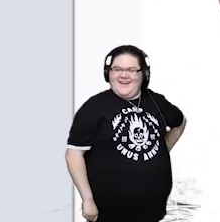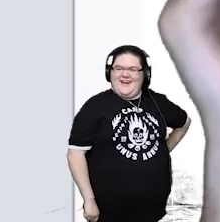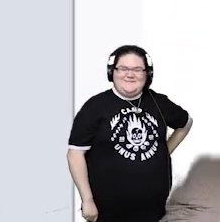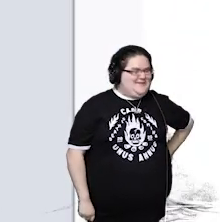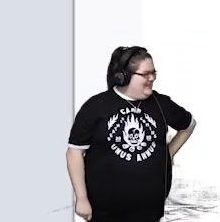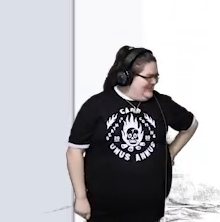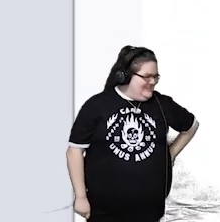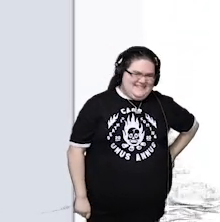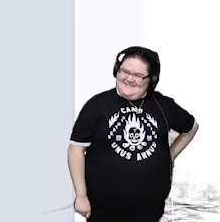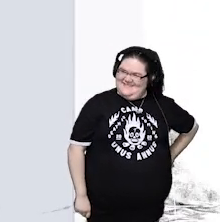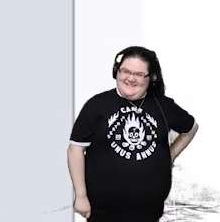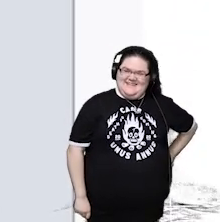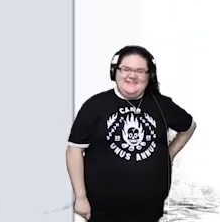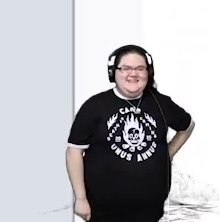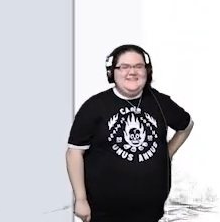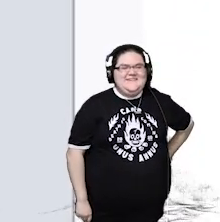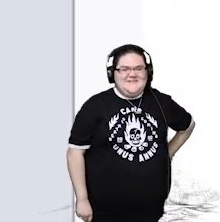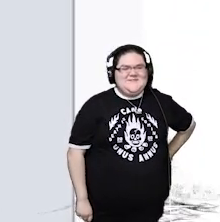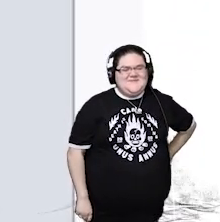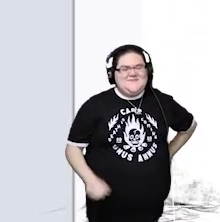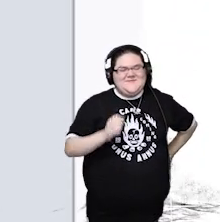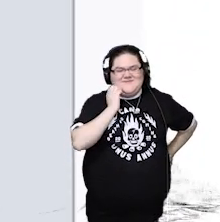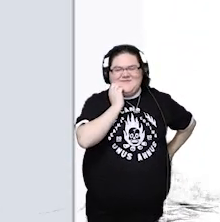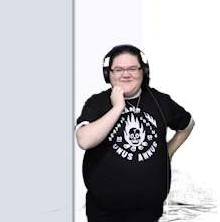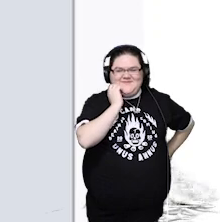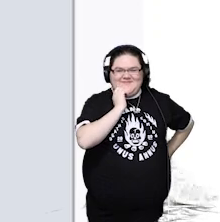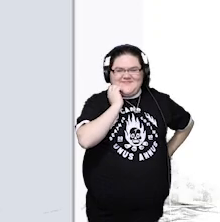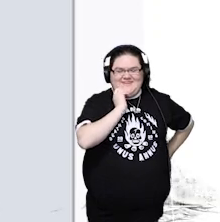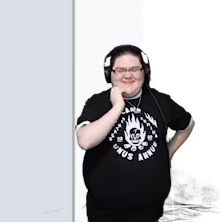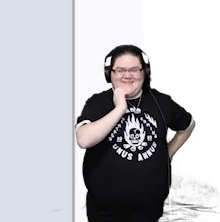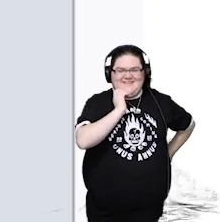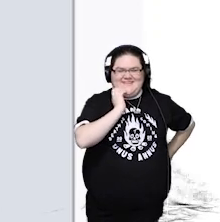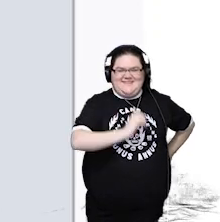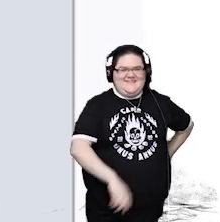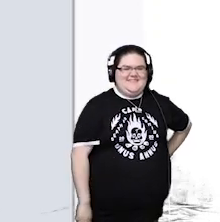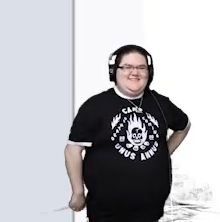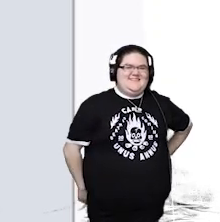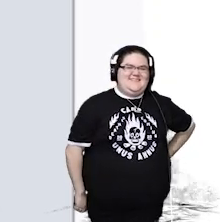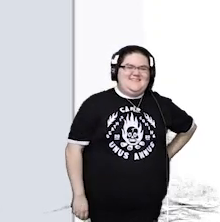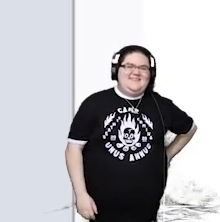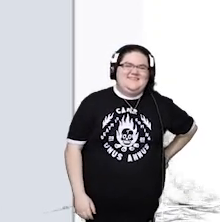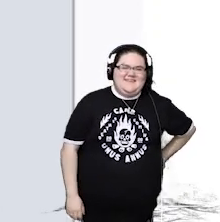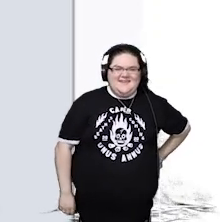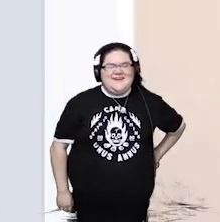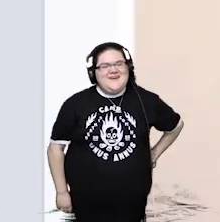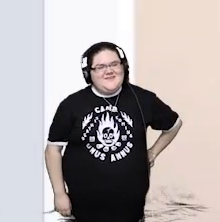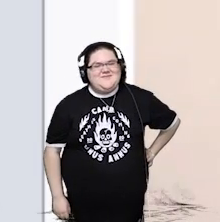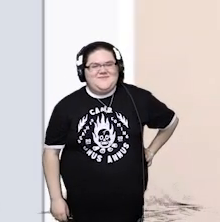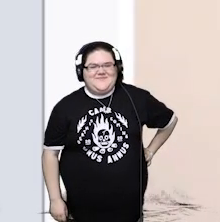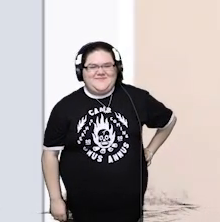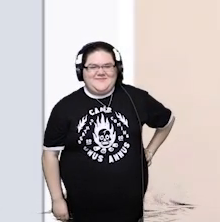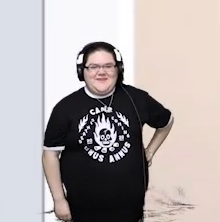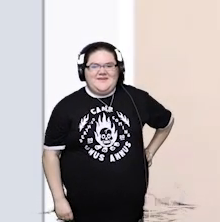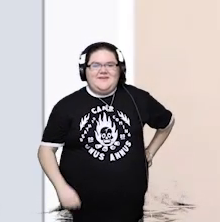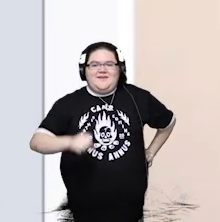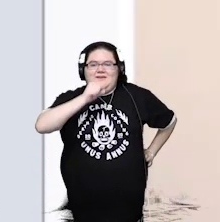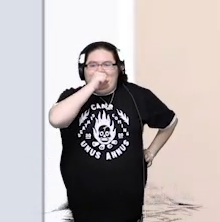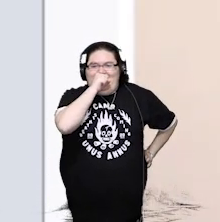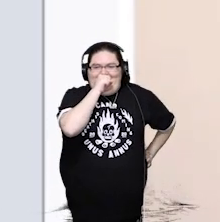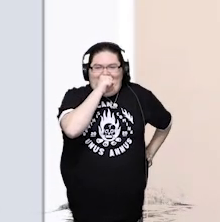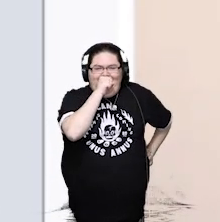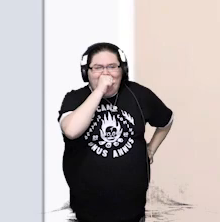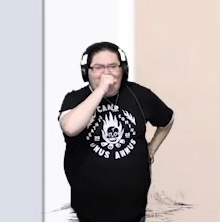my goodness, yep. I've never seen anything quite like it. If you haven't seen that video, just give it a watch. I can't give it justice until you've seen it. Explain Vic. Vic